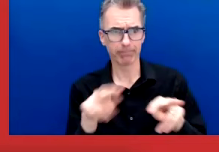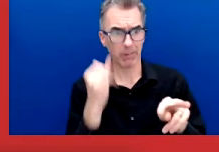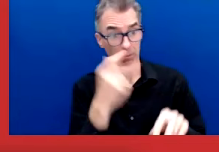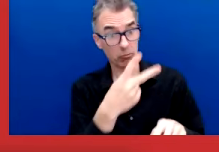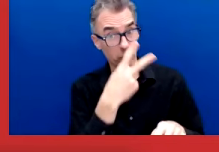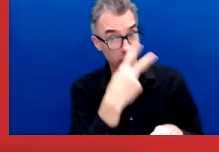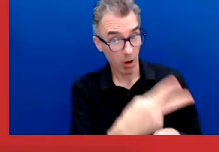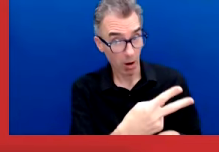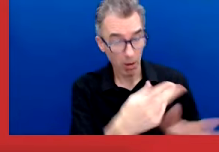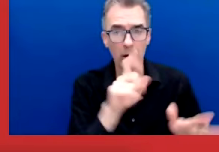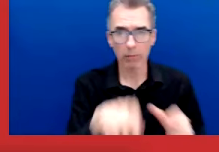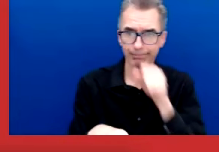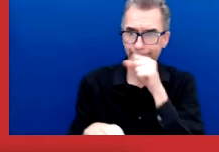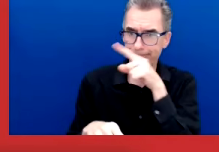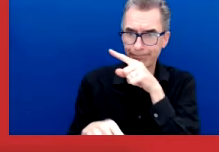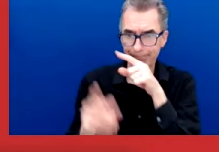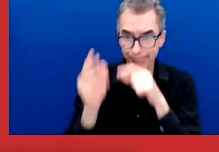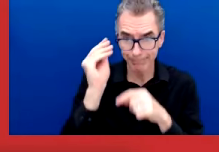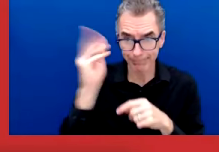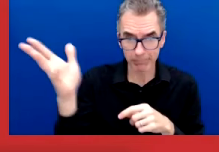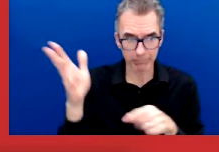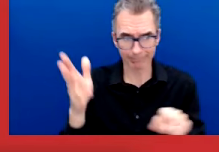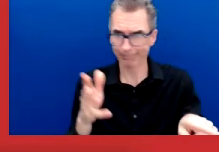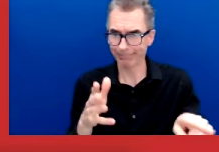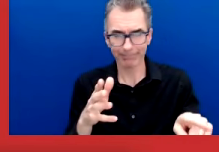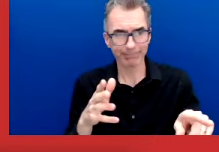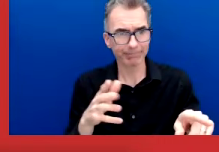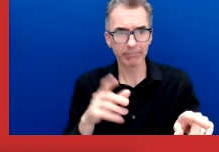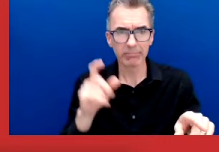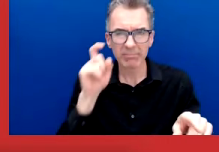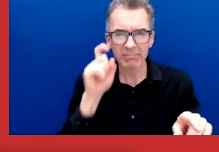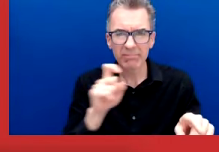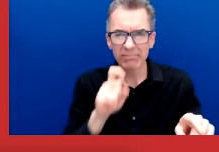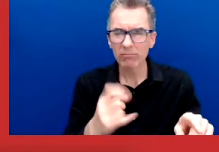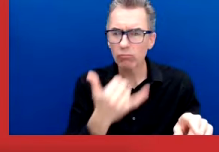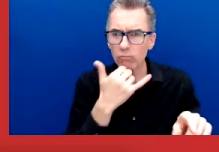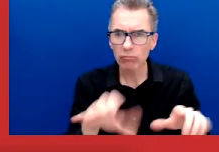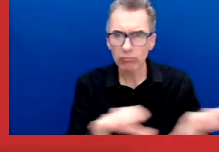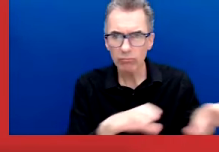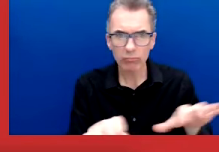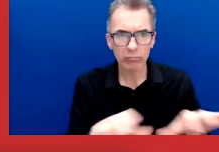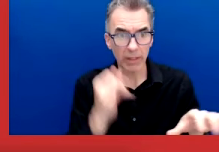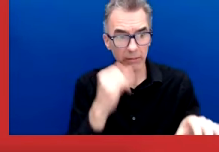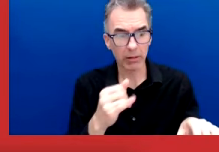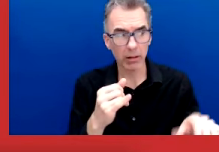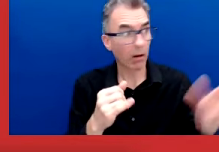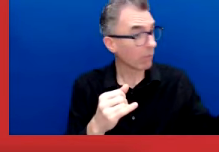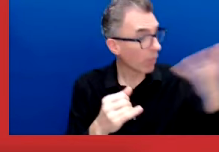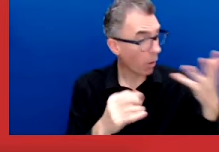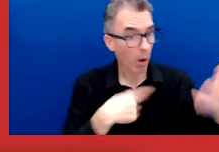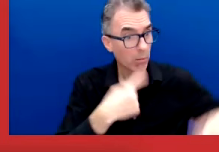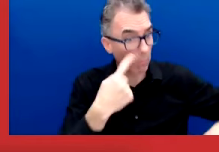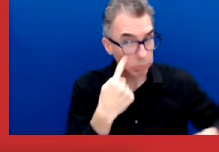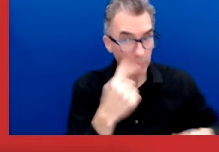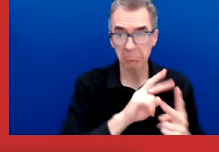report any sexual misconduct that they are made aware of or see to a Title IX